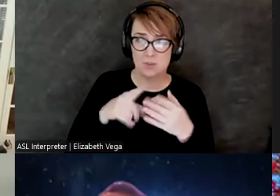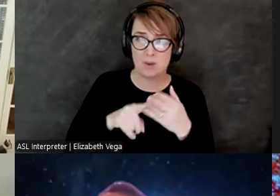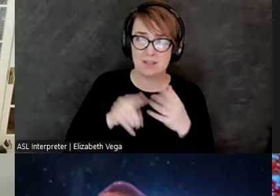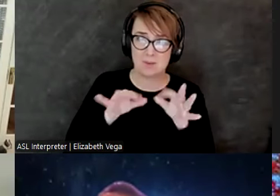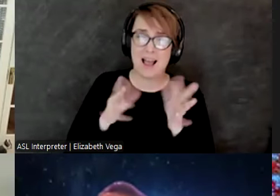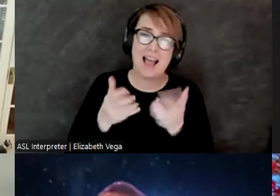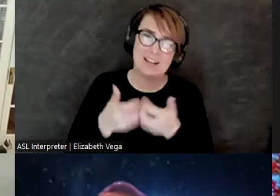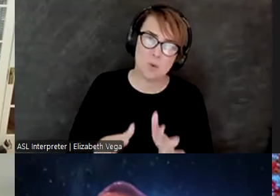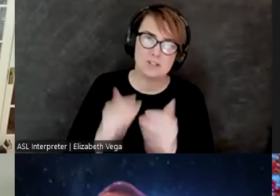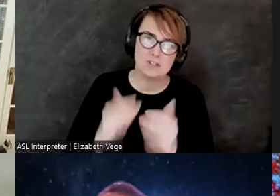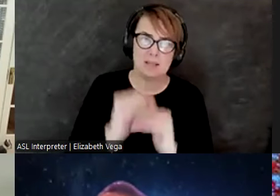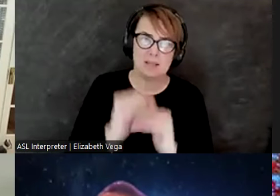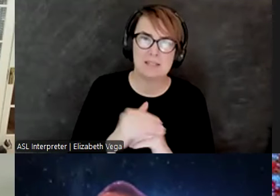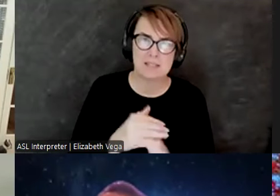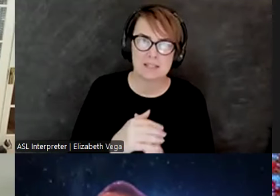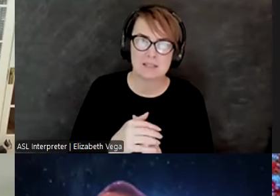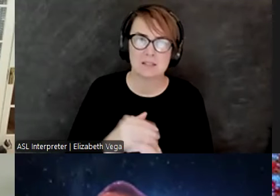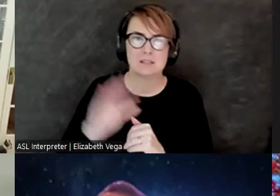to